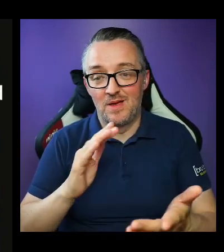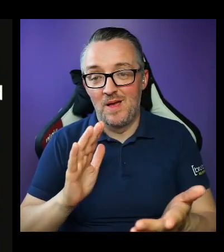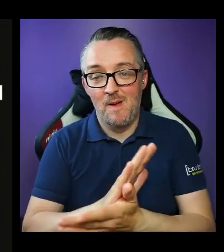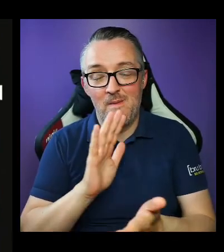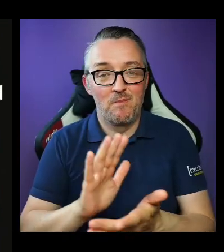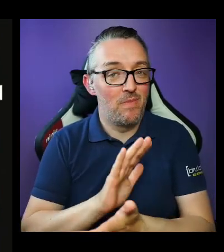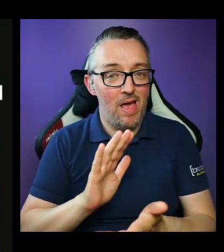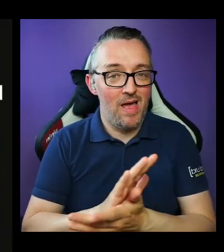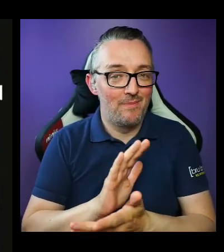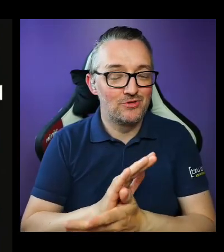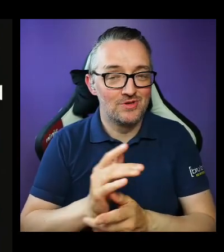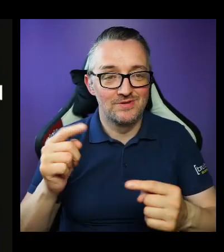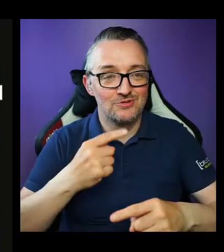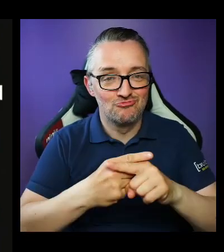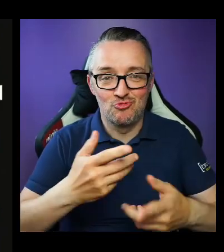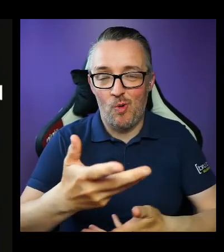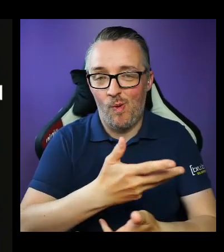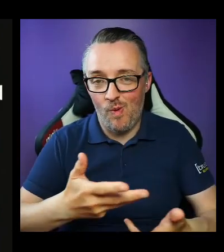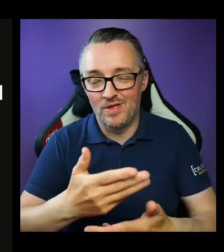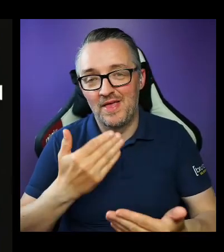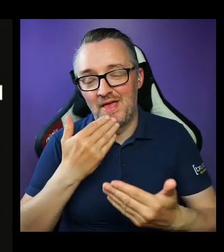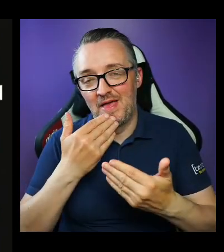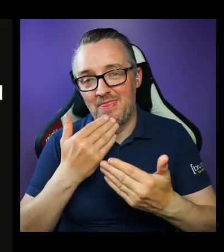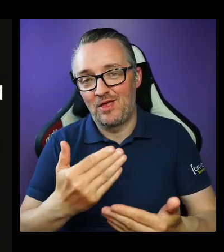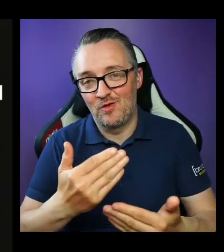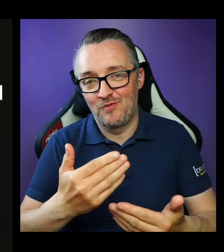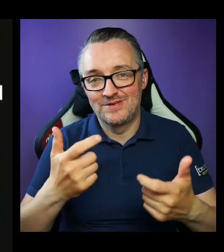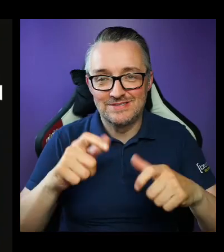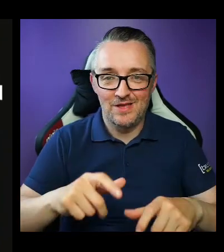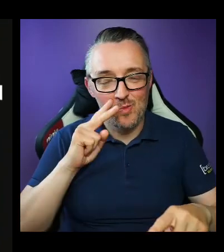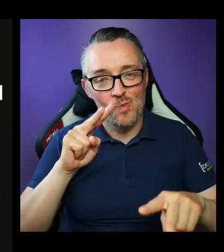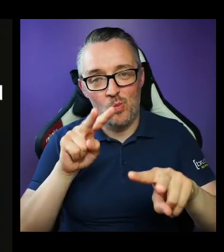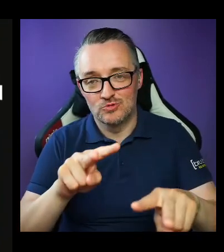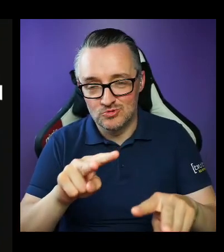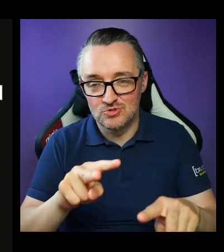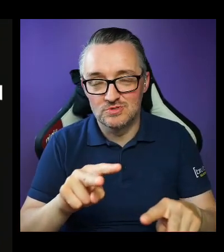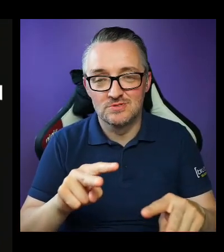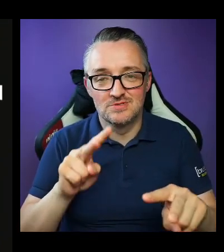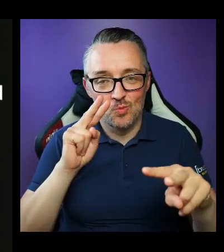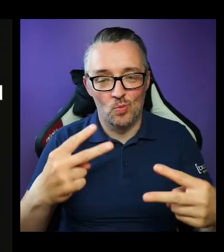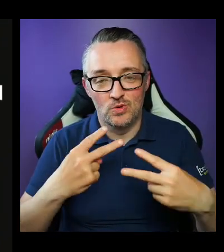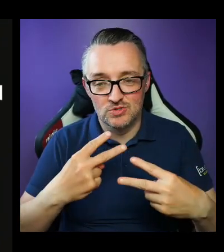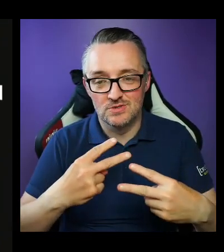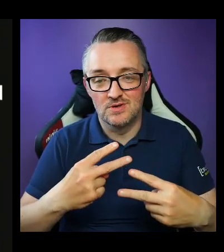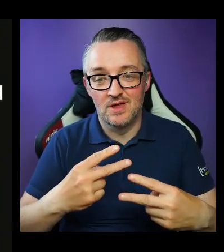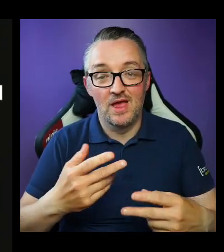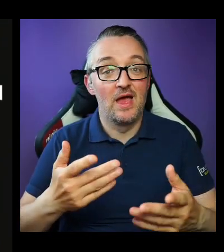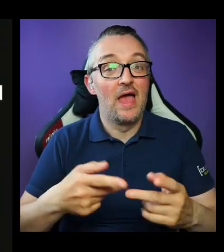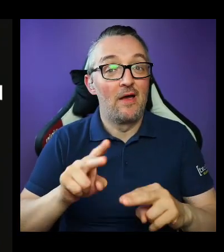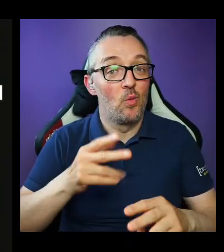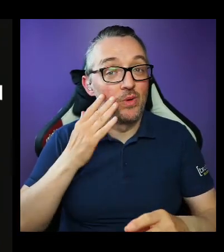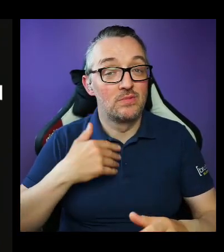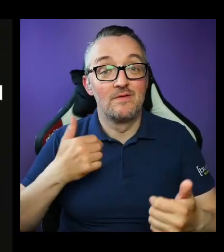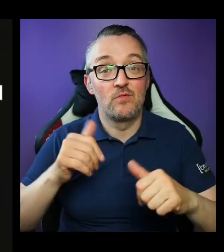to come and chat here. Thanks for sticking around, and for sure I'll come and visit